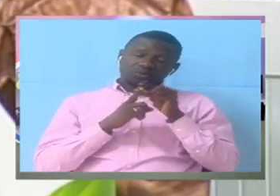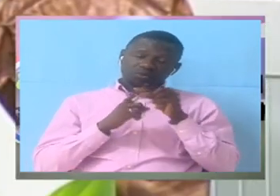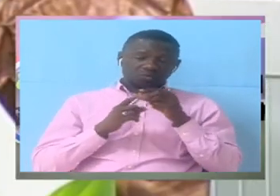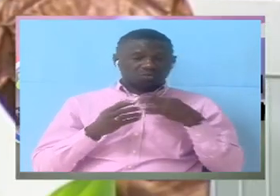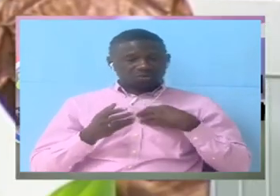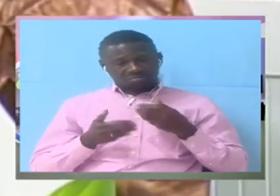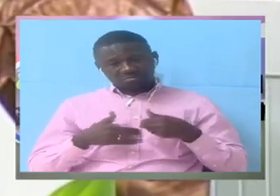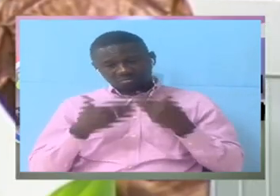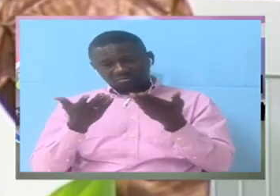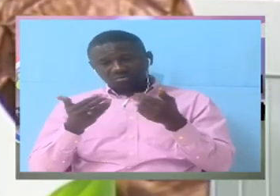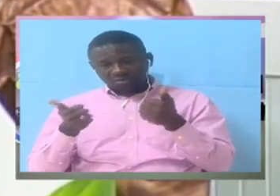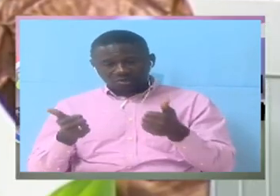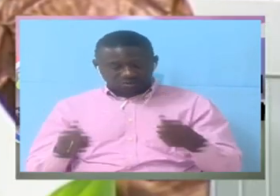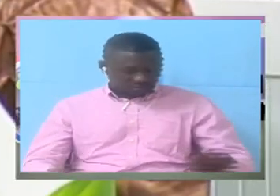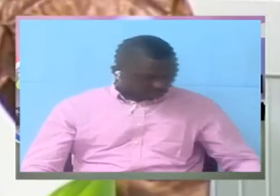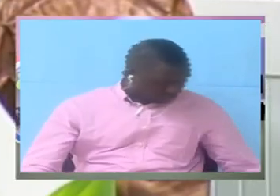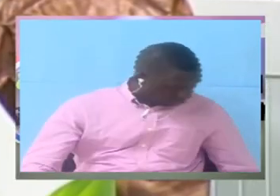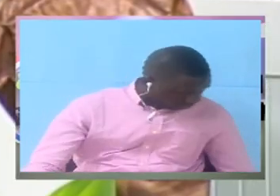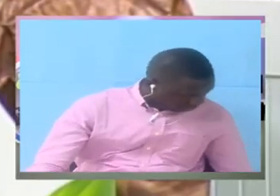proceed.